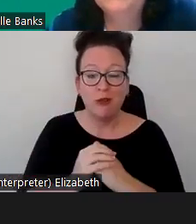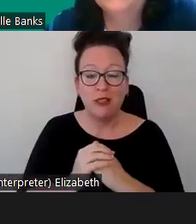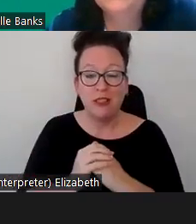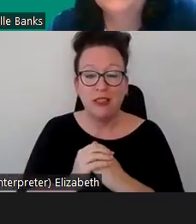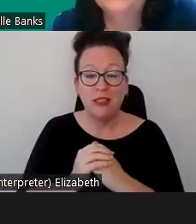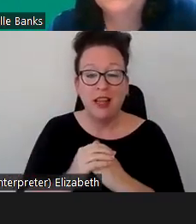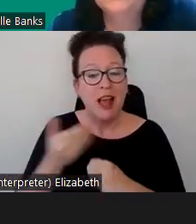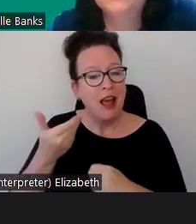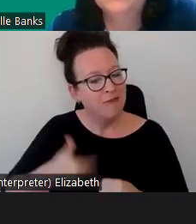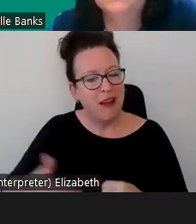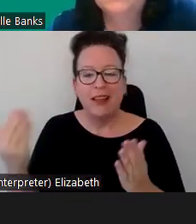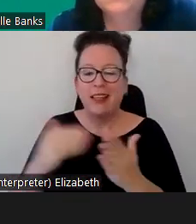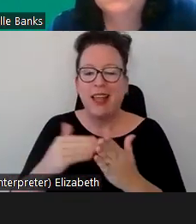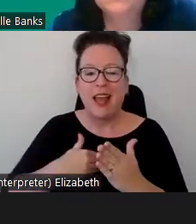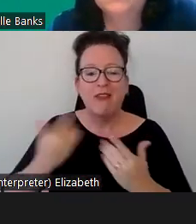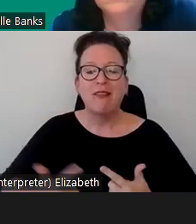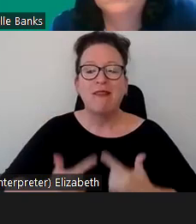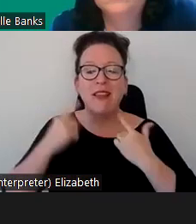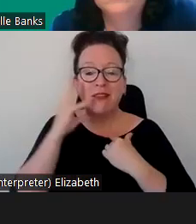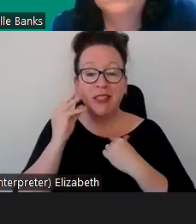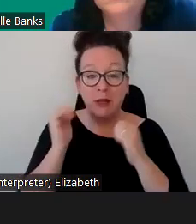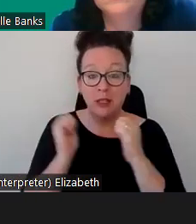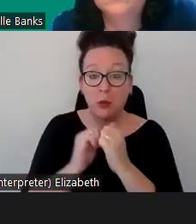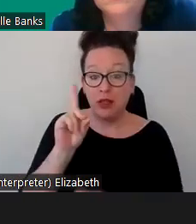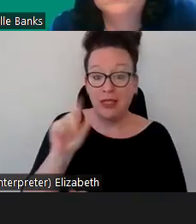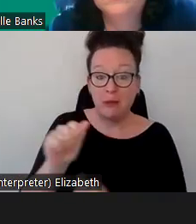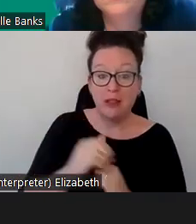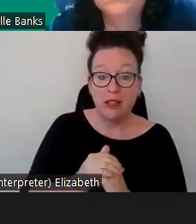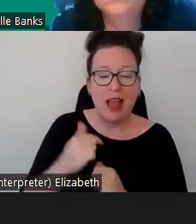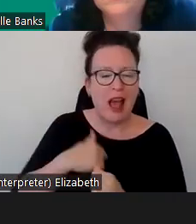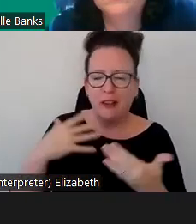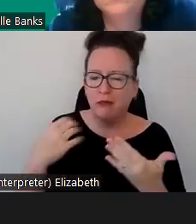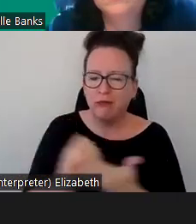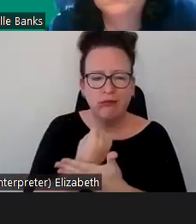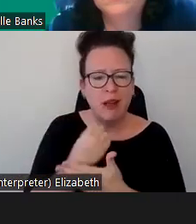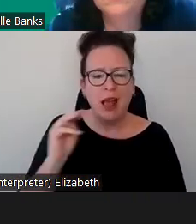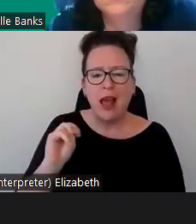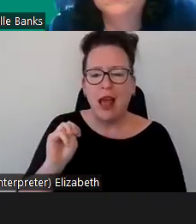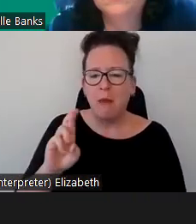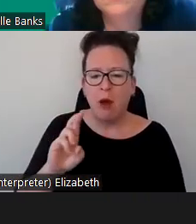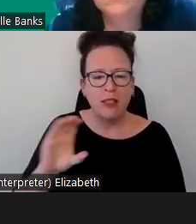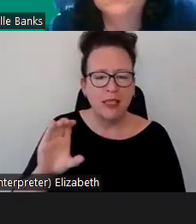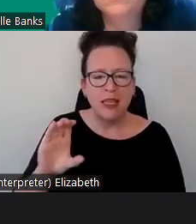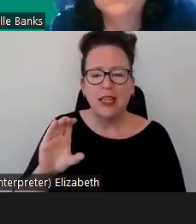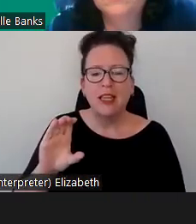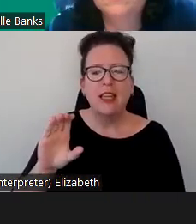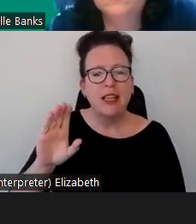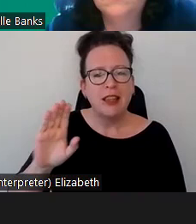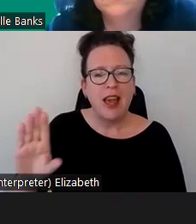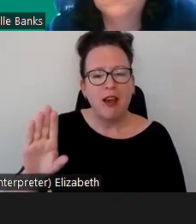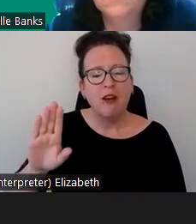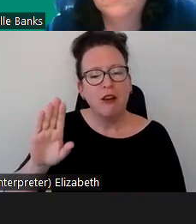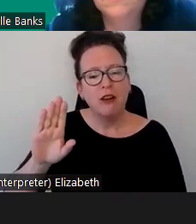I have lived experience with a disability, and I have utilized Mass Rehab's VR service and